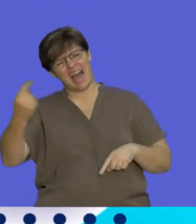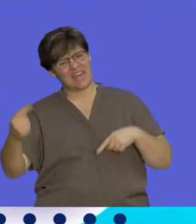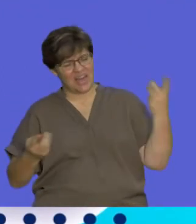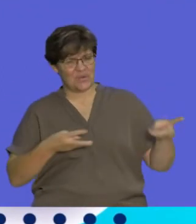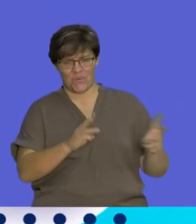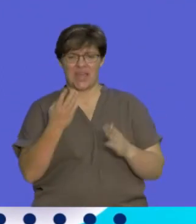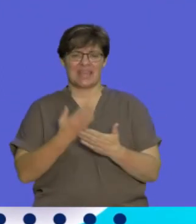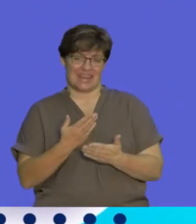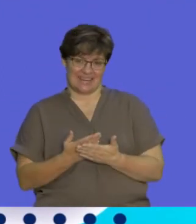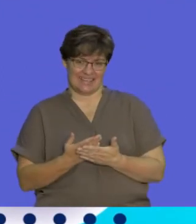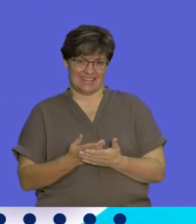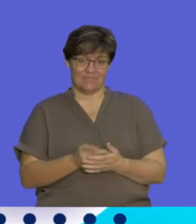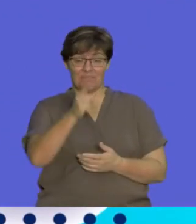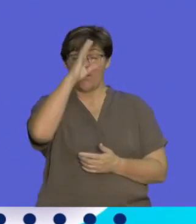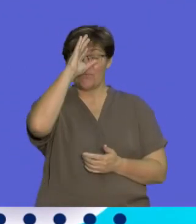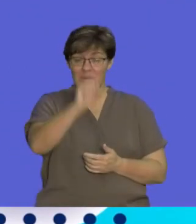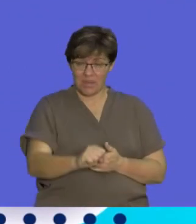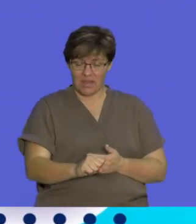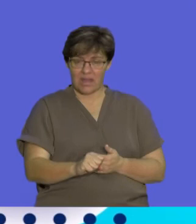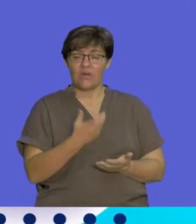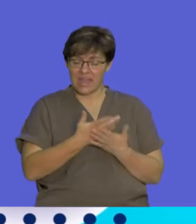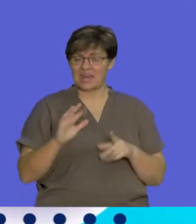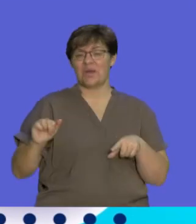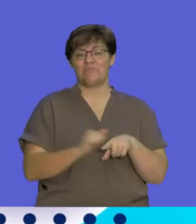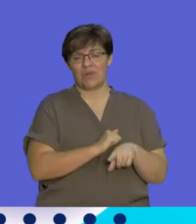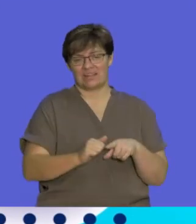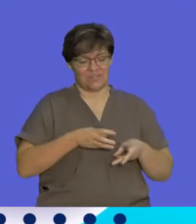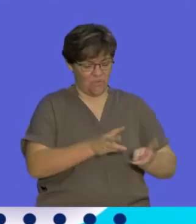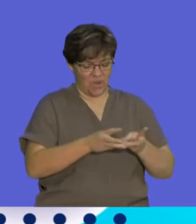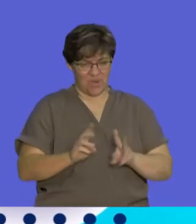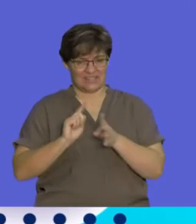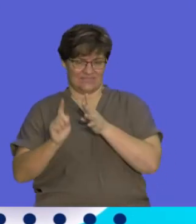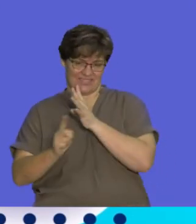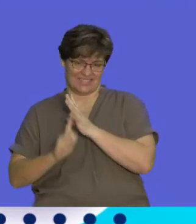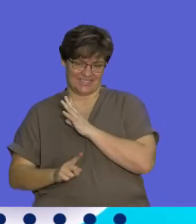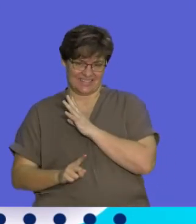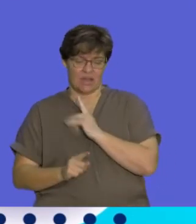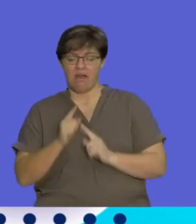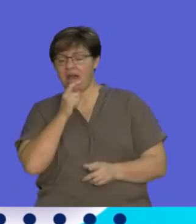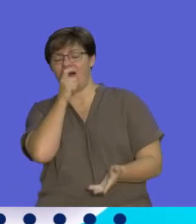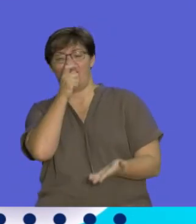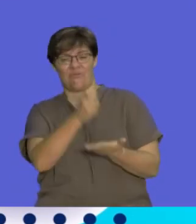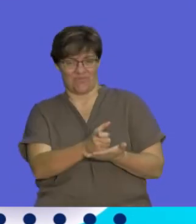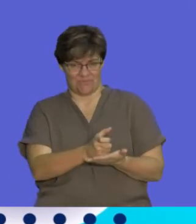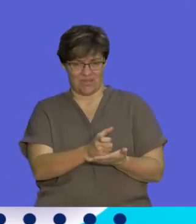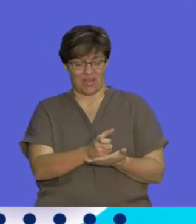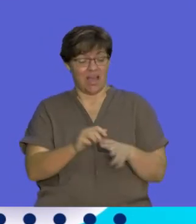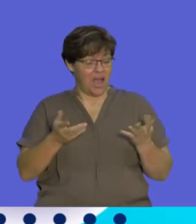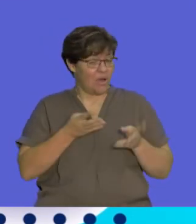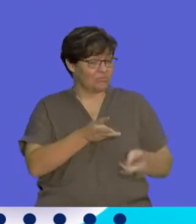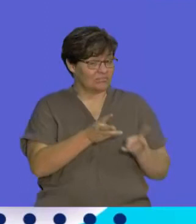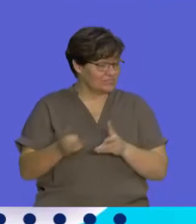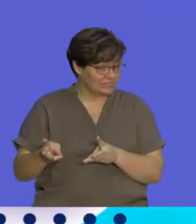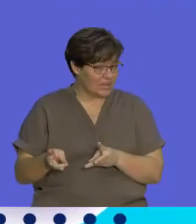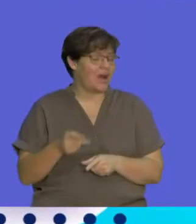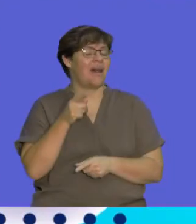Please remember that you can practice each of the ways, and you will confirm that the ways that you've used will get